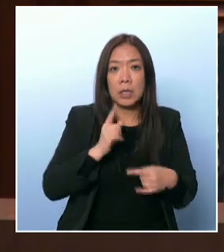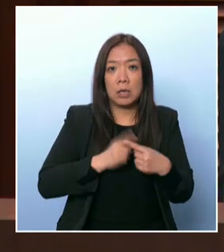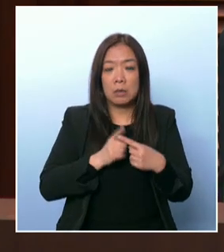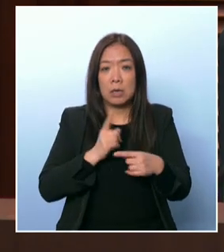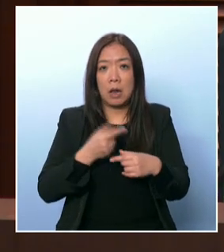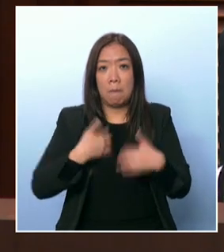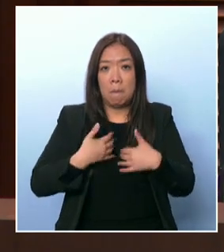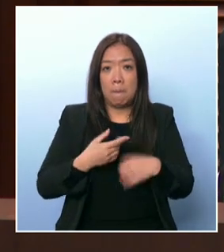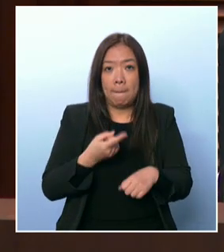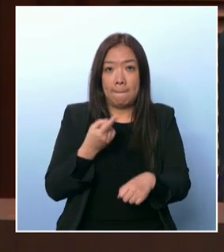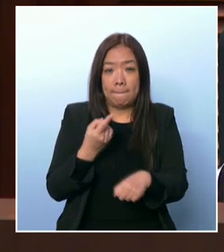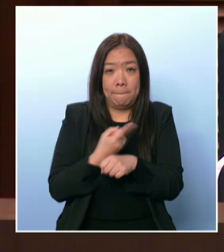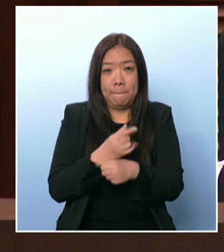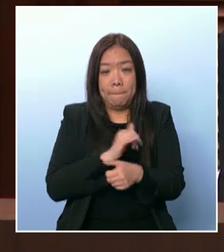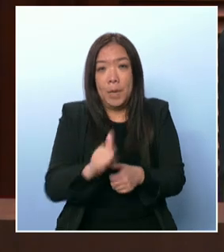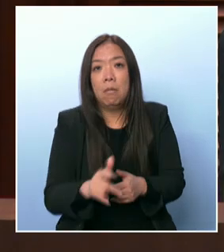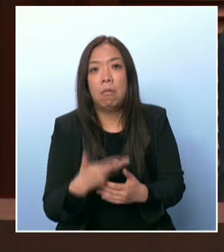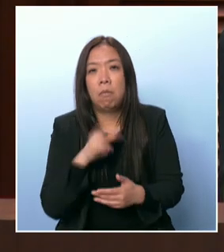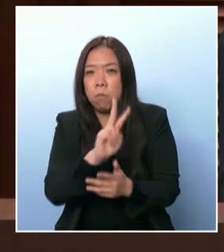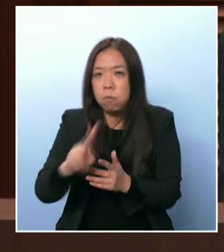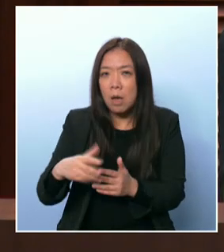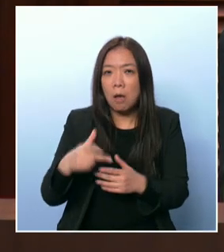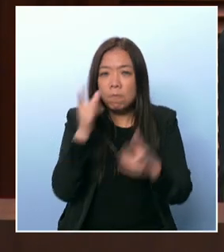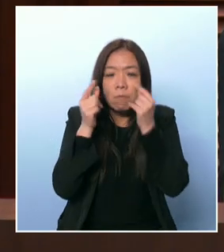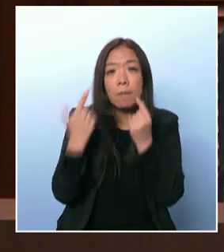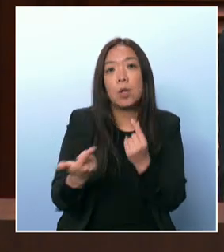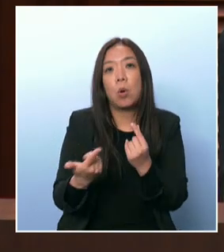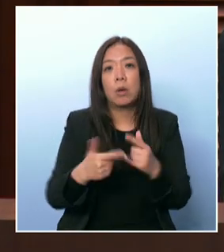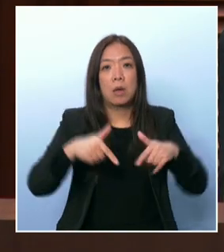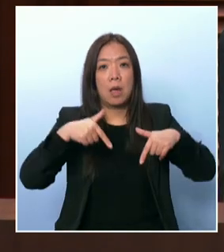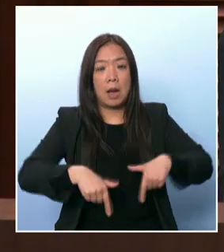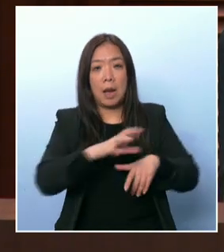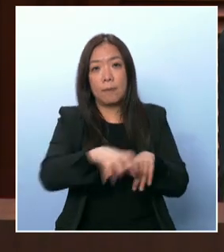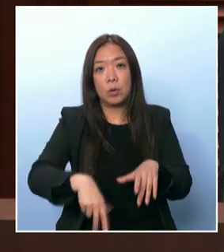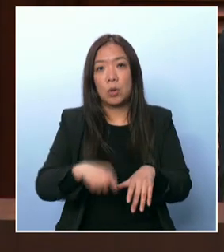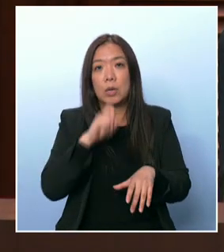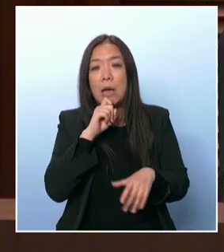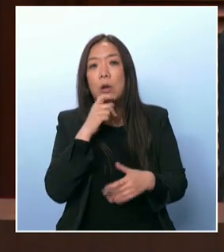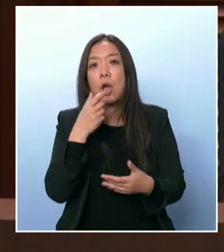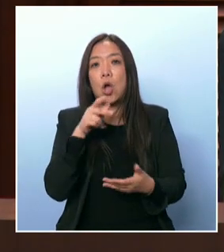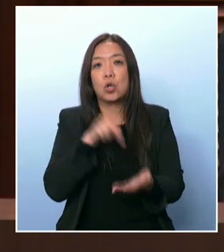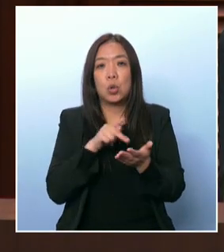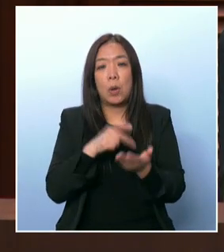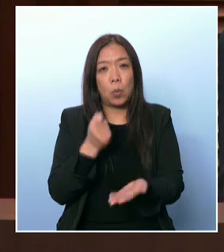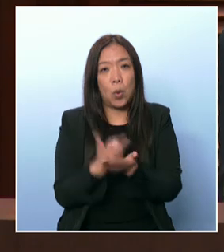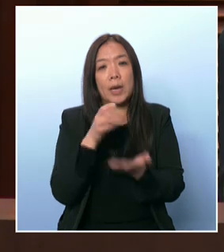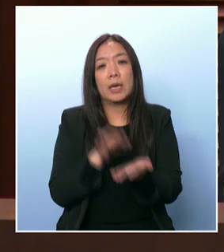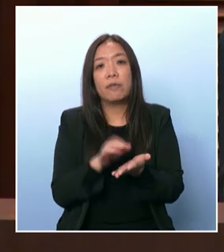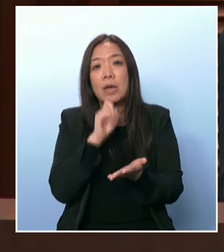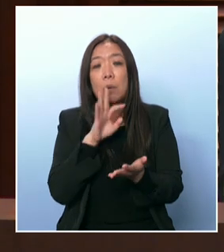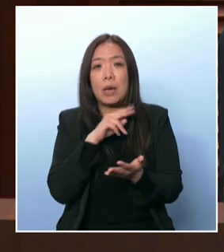Now, we would like to expose the senior medical students to more types of cases which may